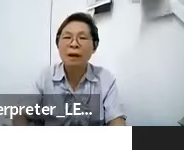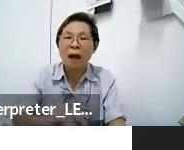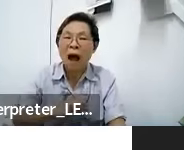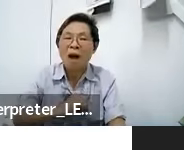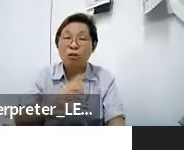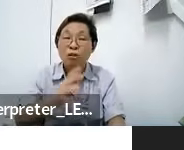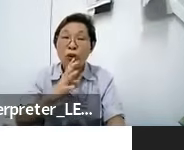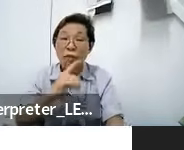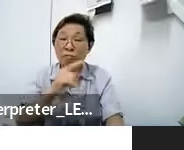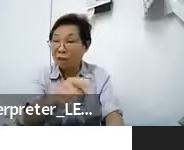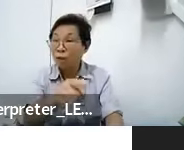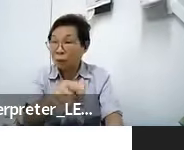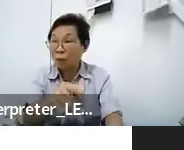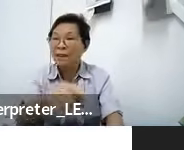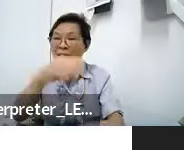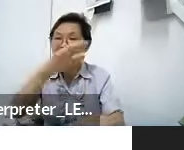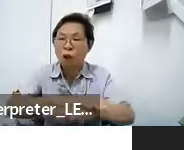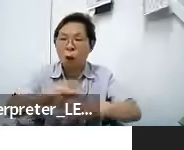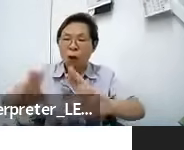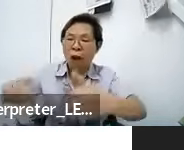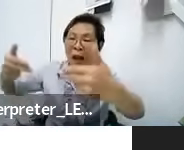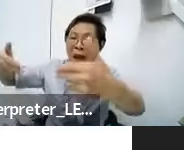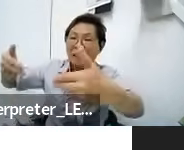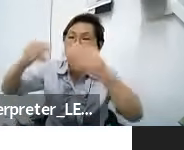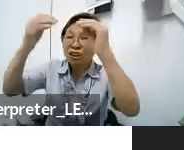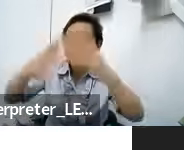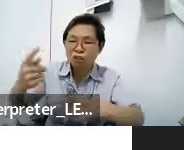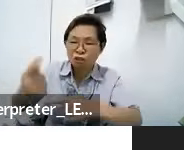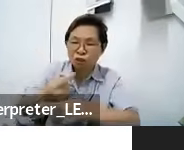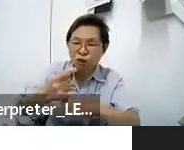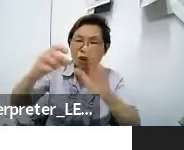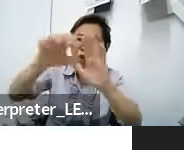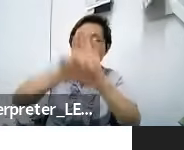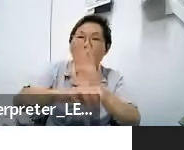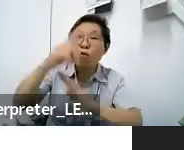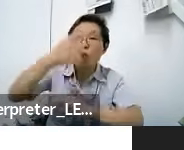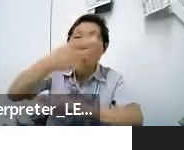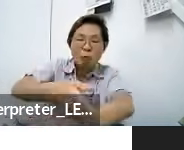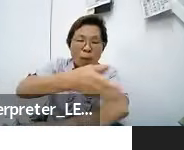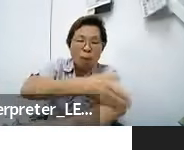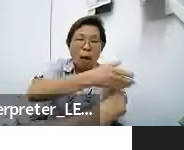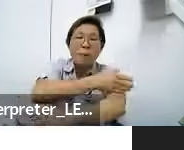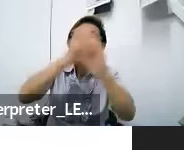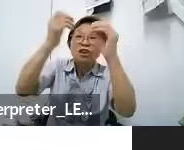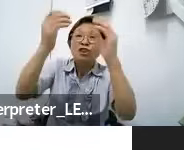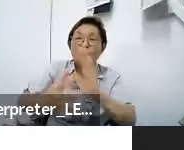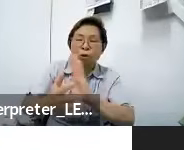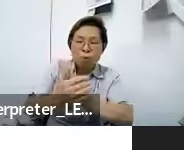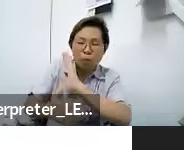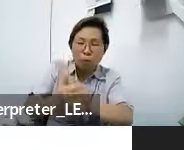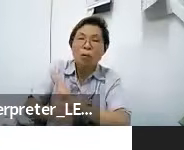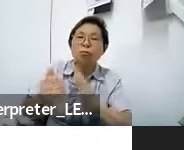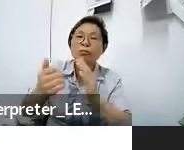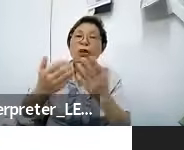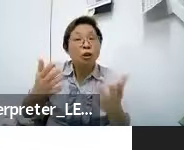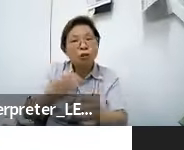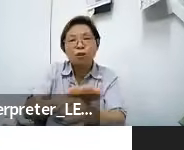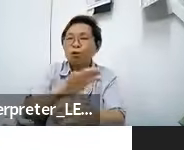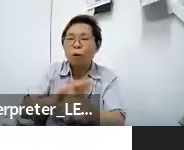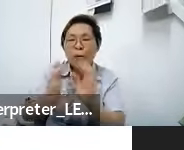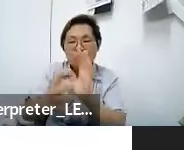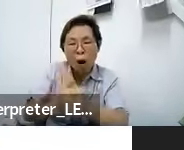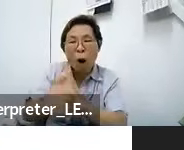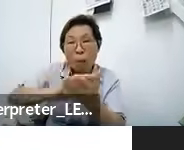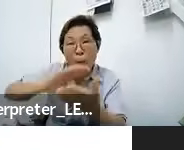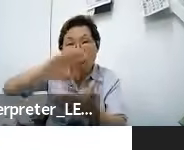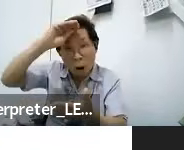talking about. This is the online teacher training course to enhance teacher capacities to adequately support